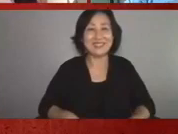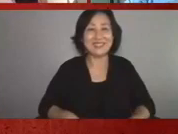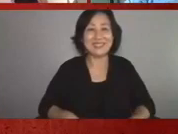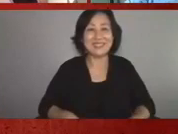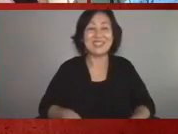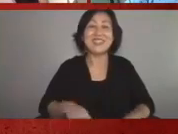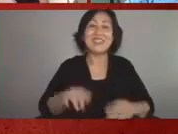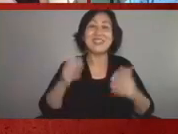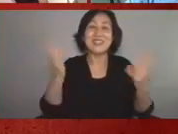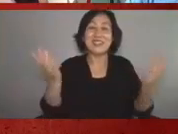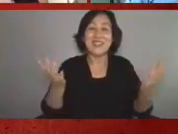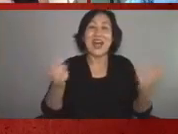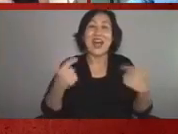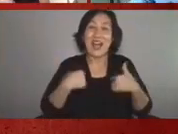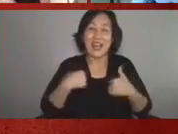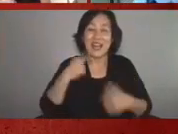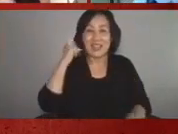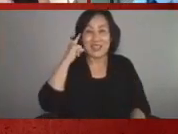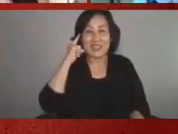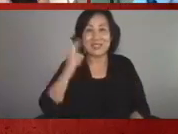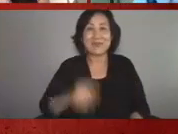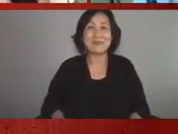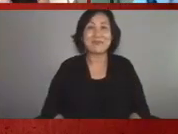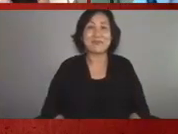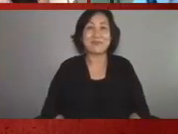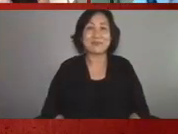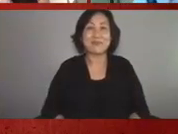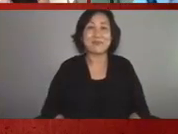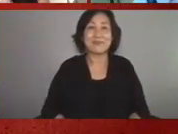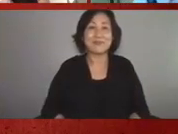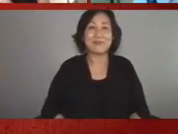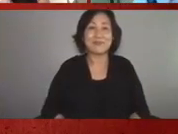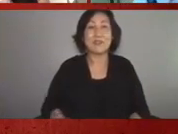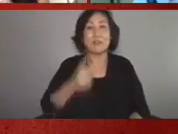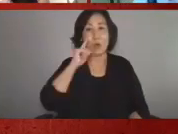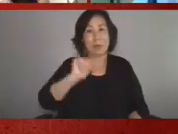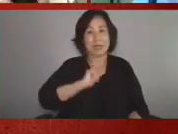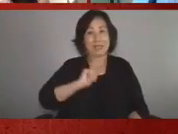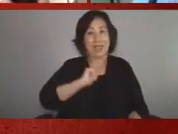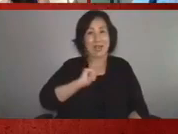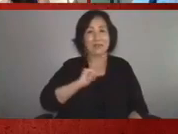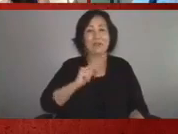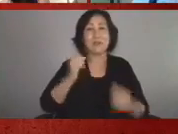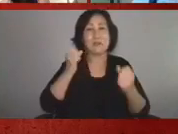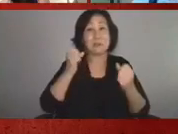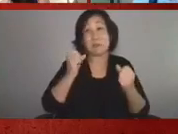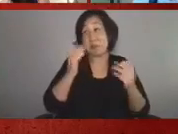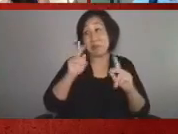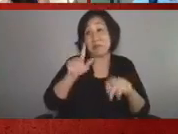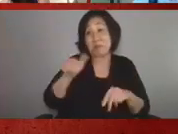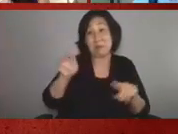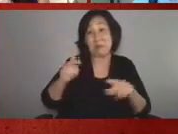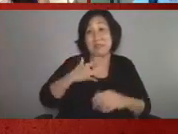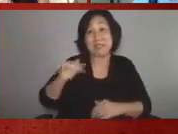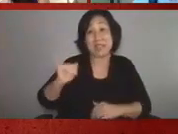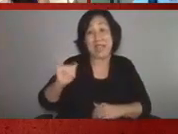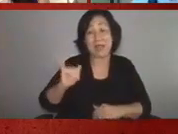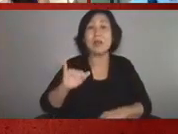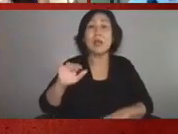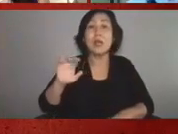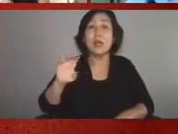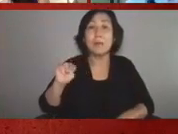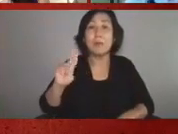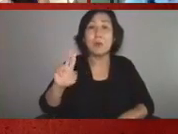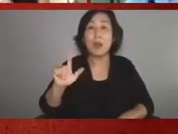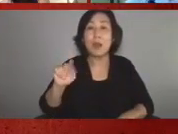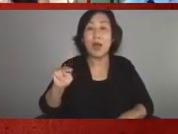you know, I think just to like speaking for me, and I guess for a lot of people, it's like Mulan in 1998